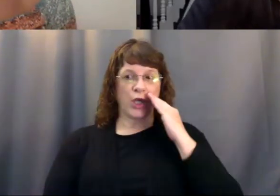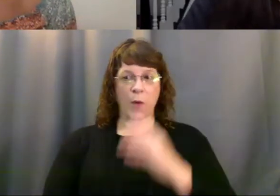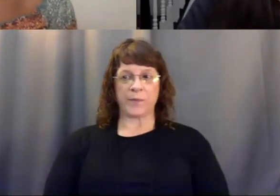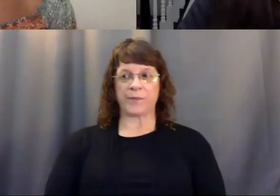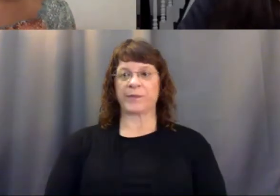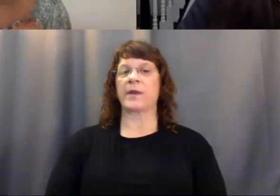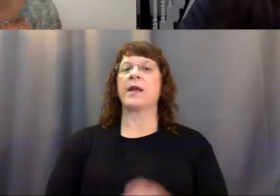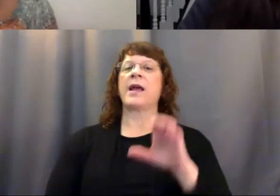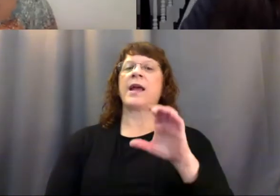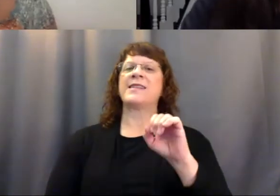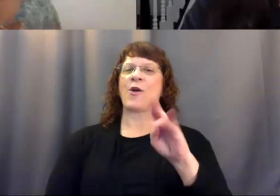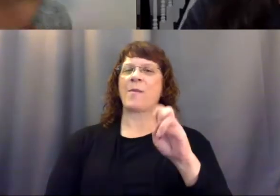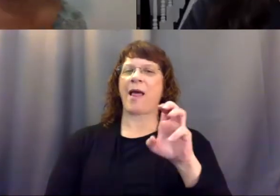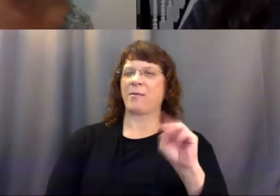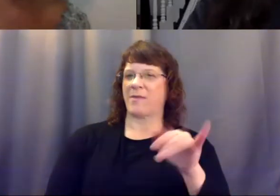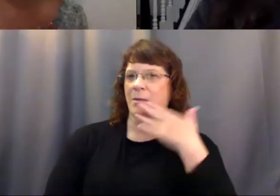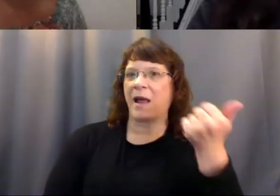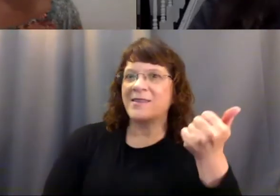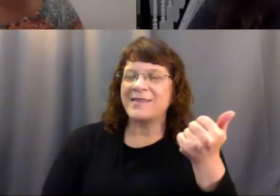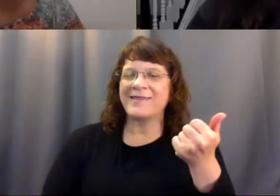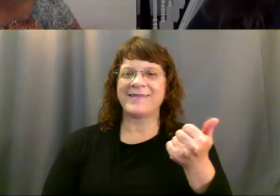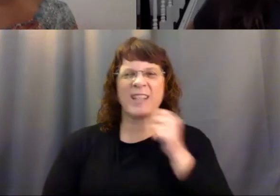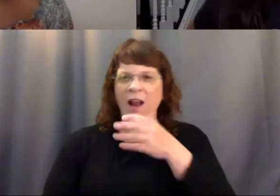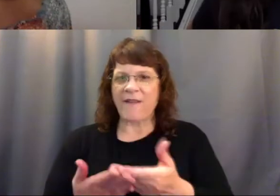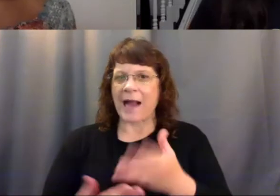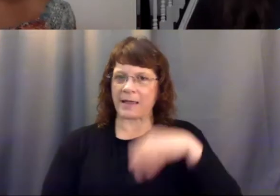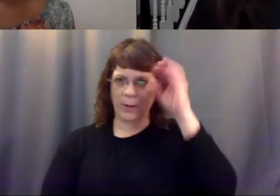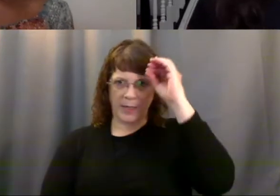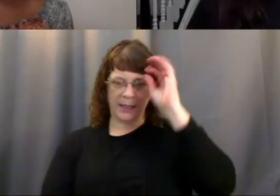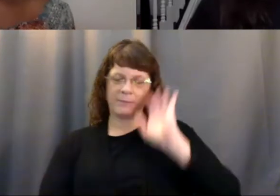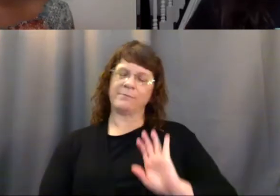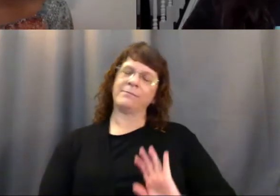cerebellum is the best. It's not a fact, that's an opinion.